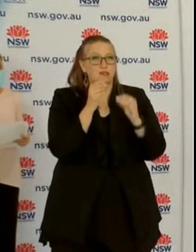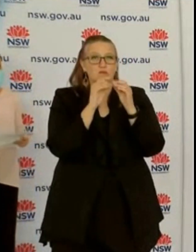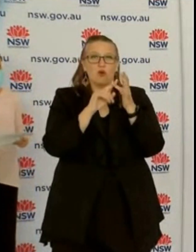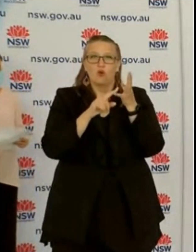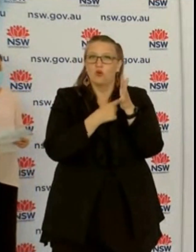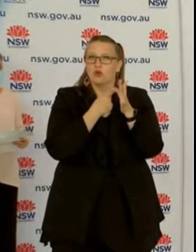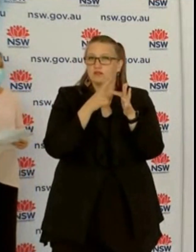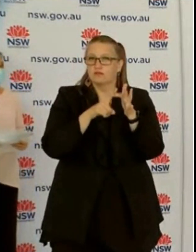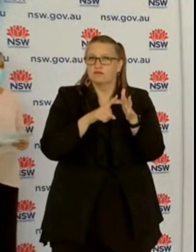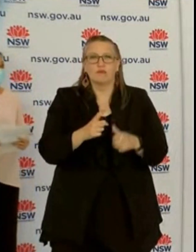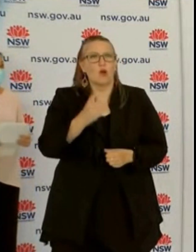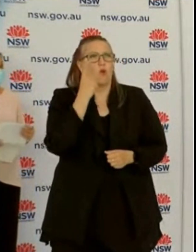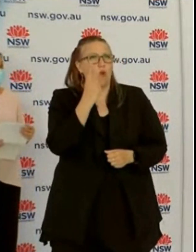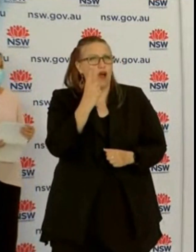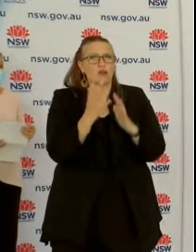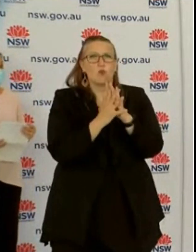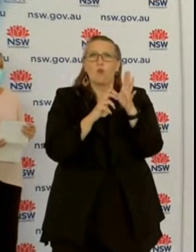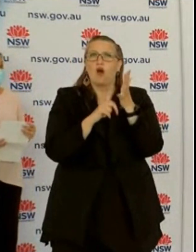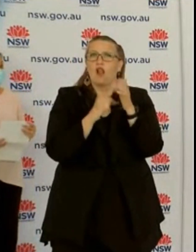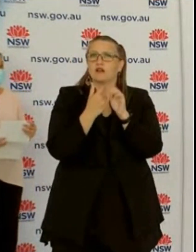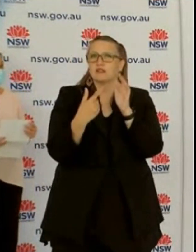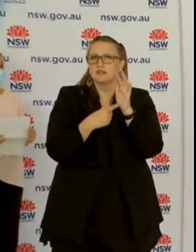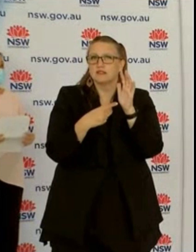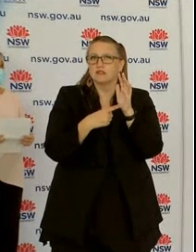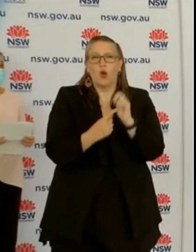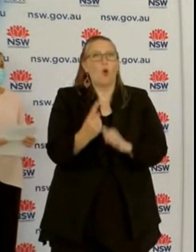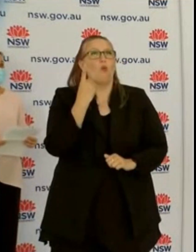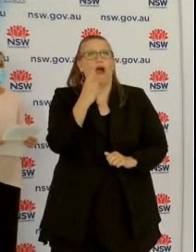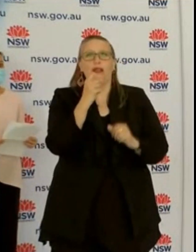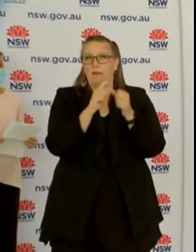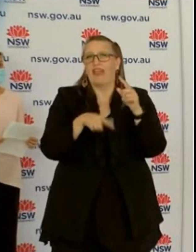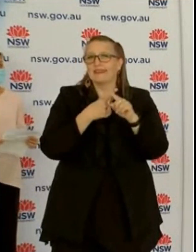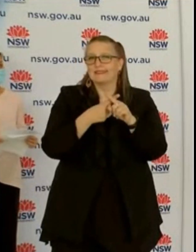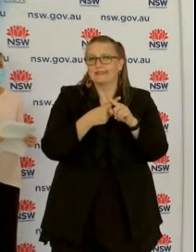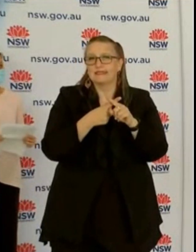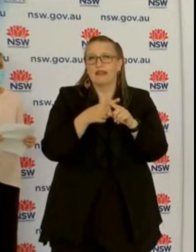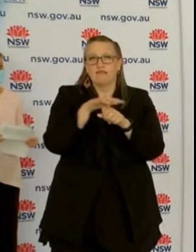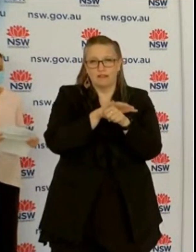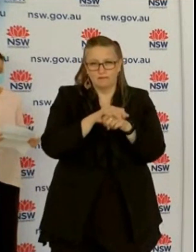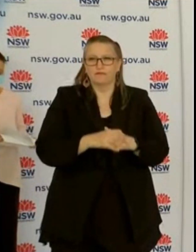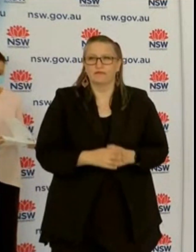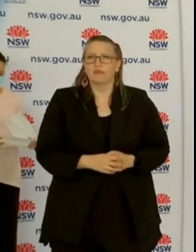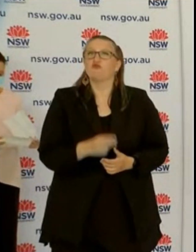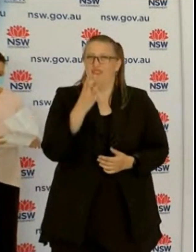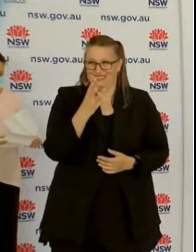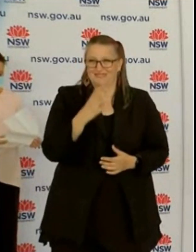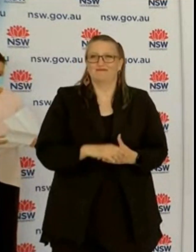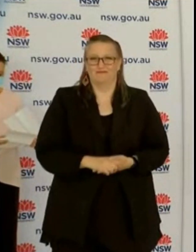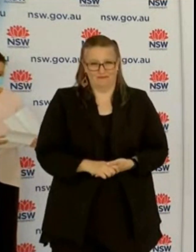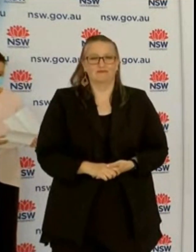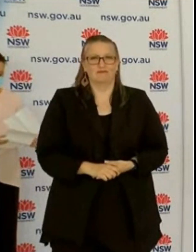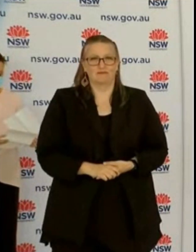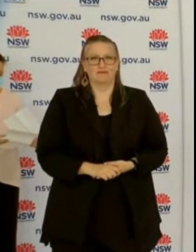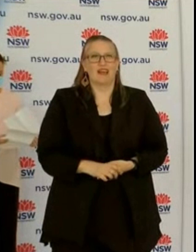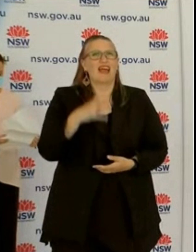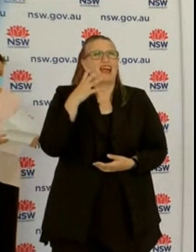Burke, 1 in Walgett, and 3 in the Bathurst local government area. In the Far West Local Health District, there were 7 cases. All